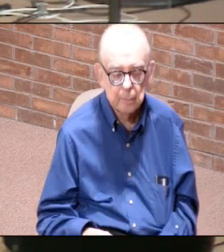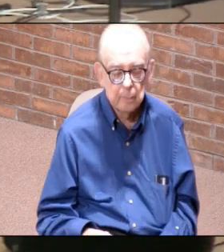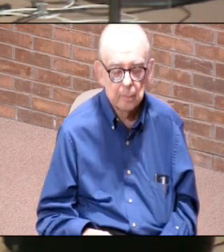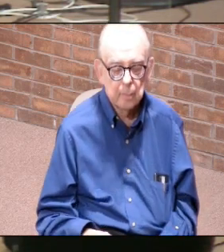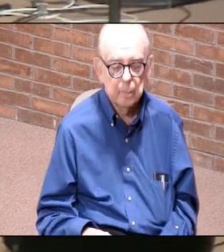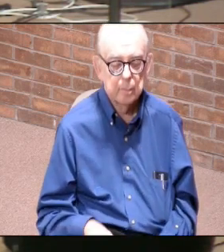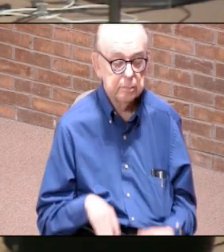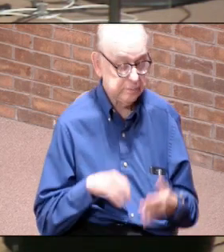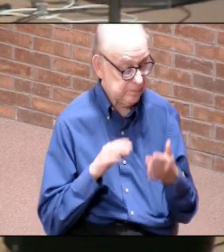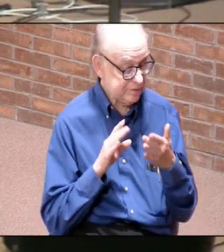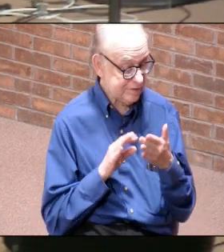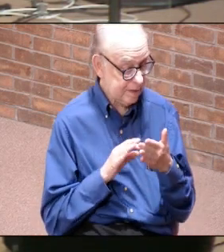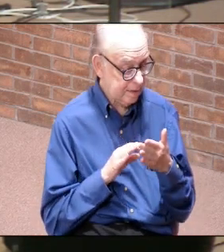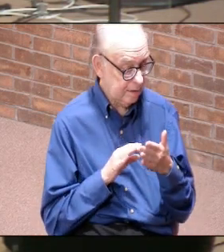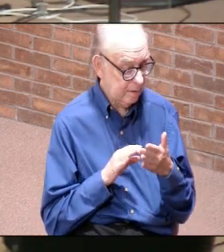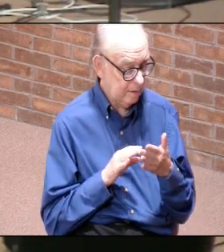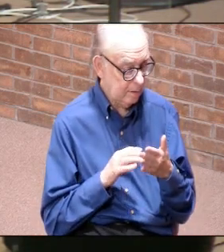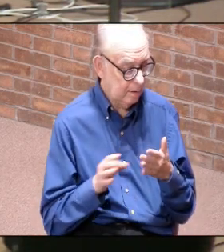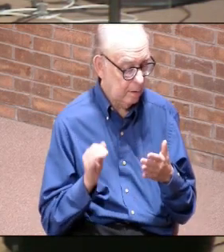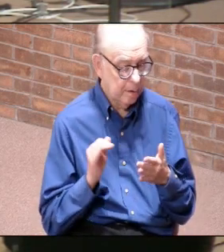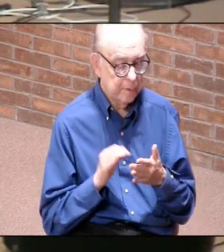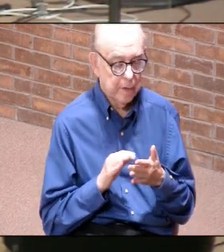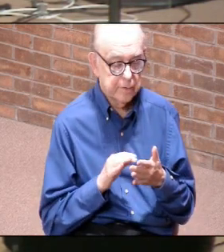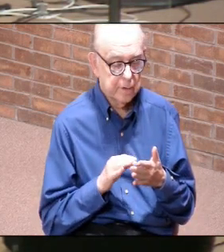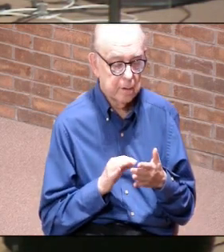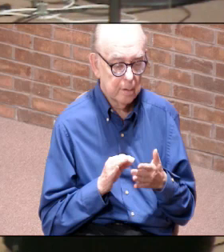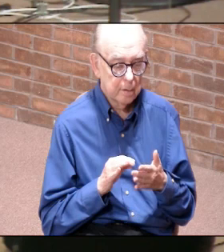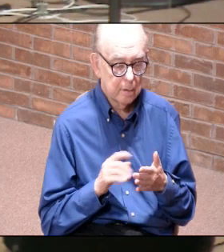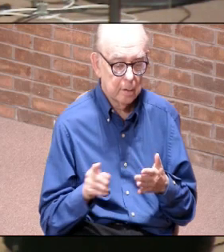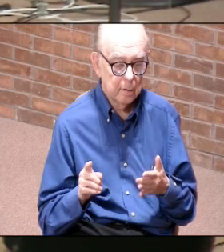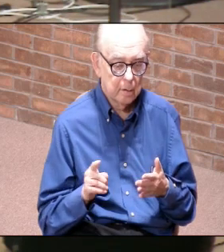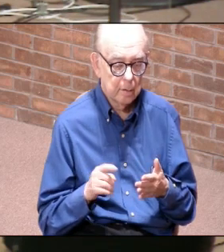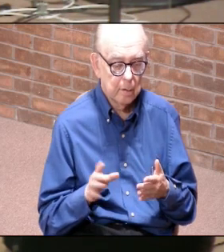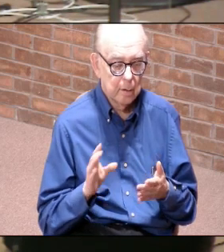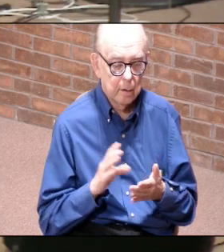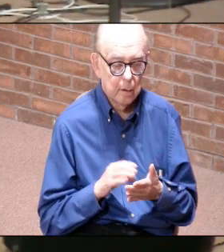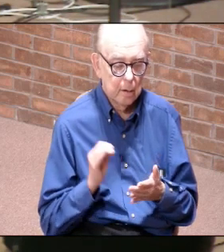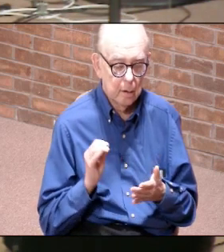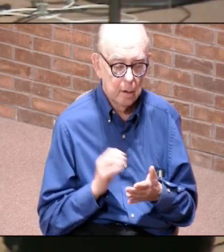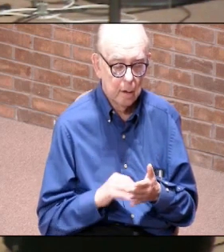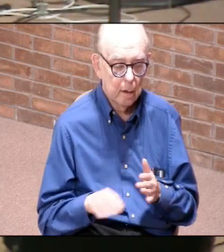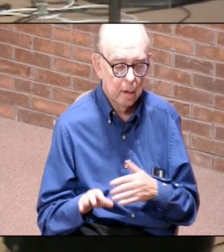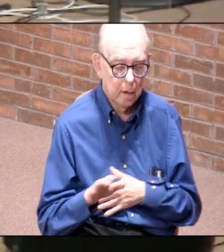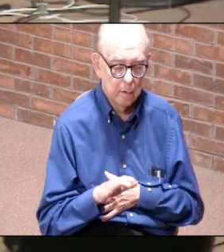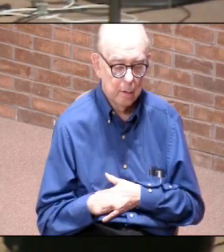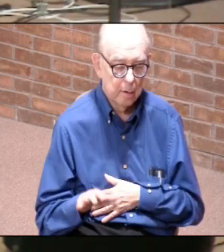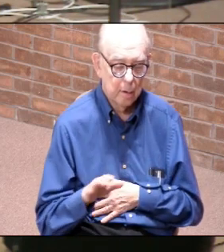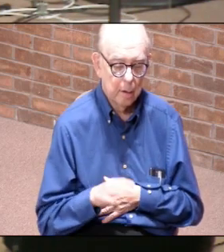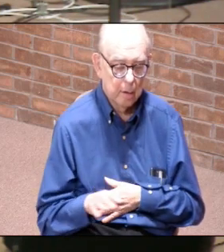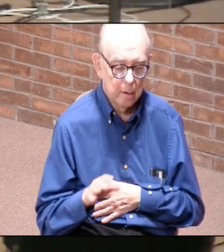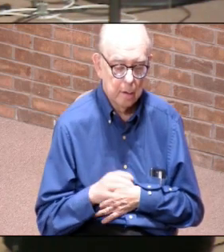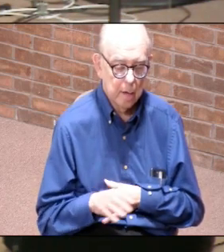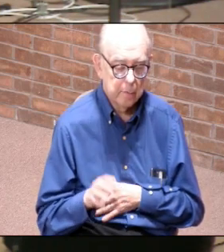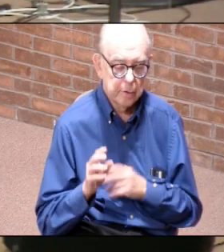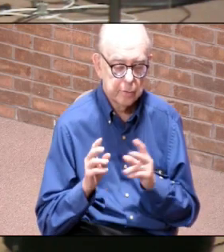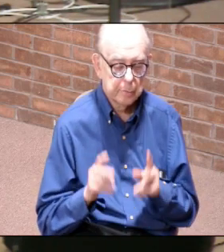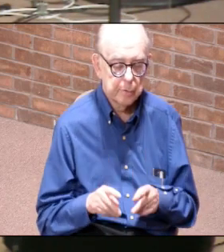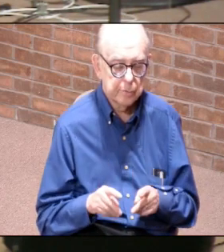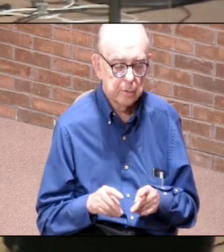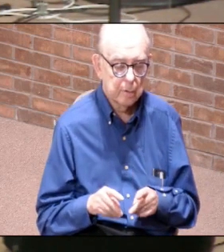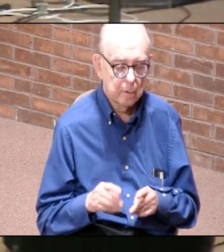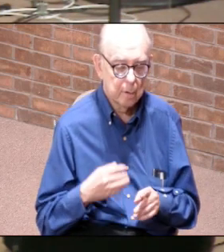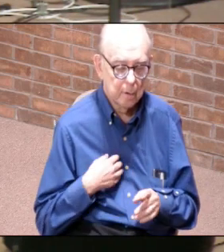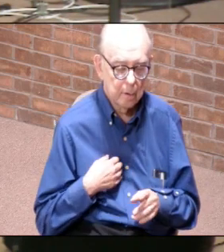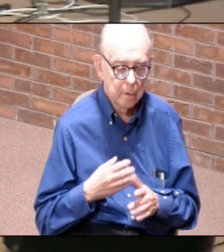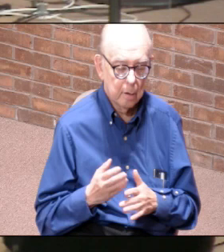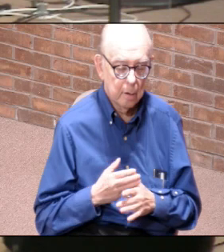a study. And in this study, they have found that the average human being